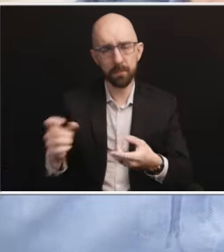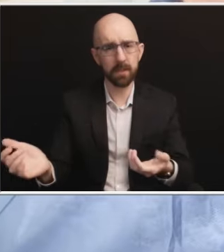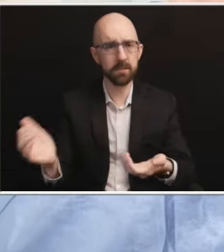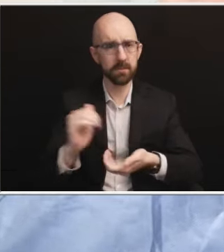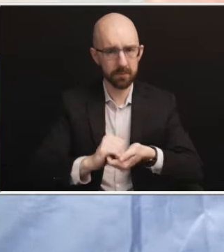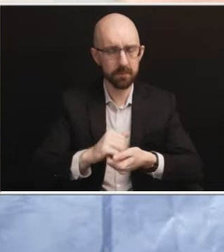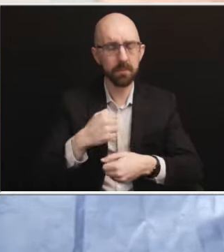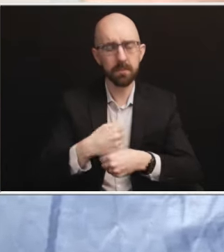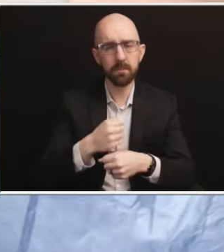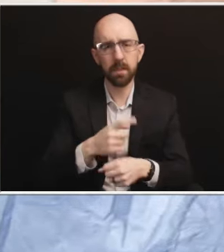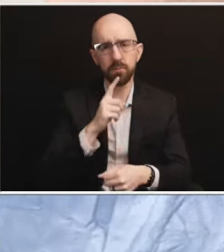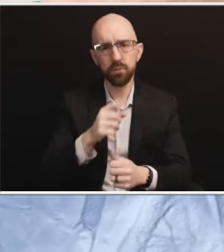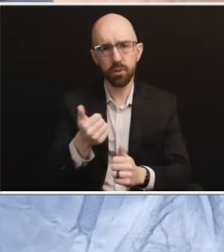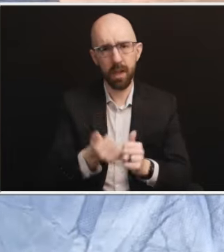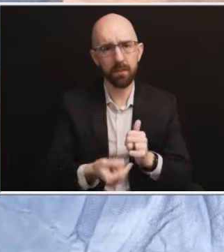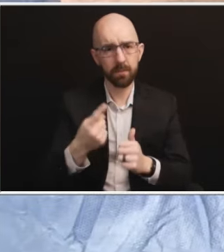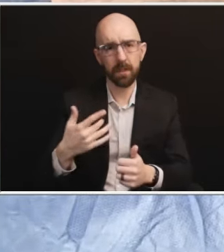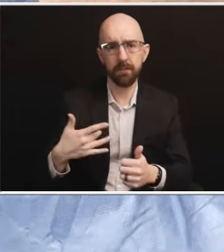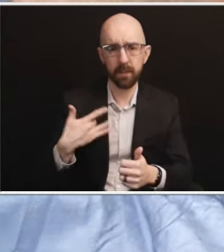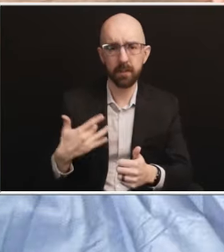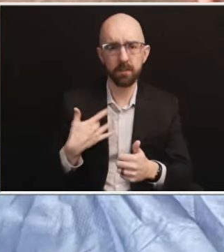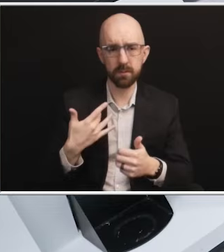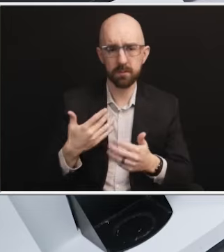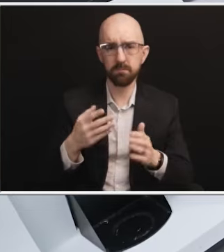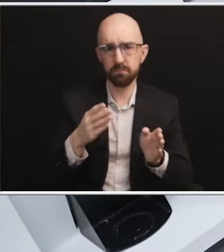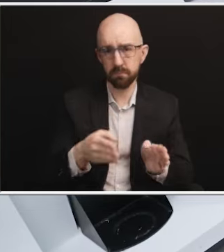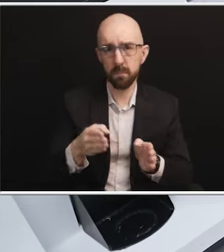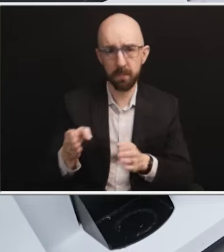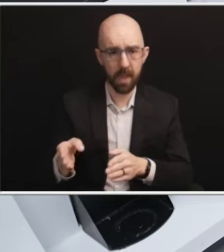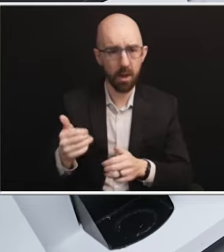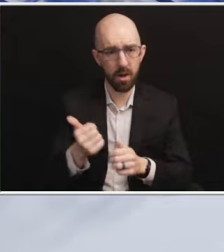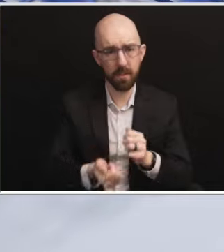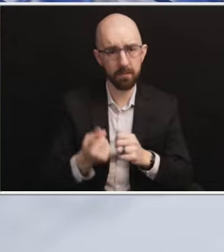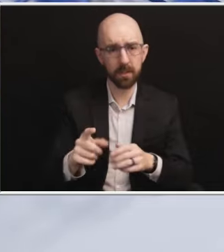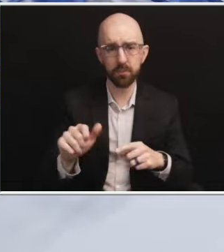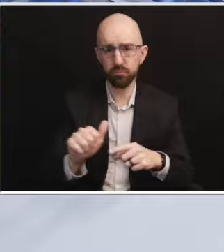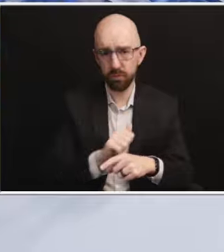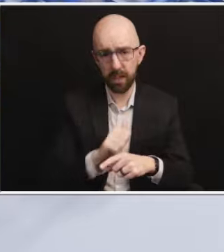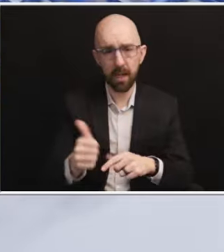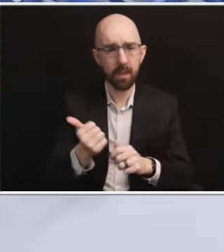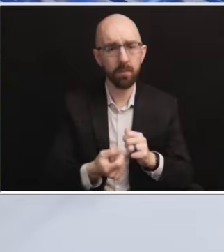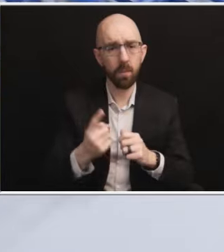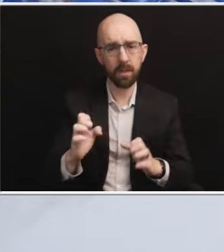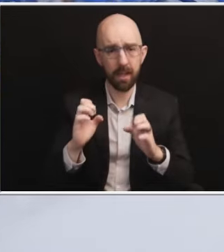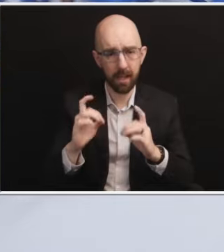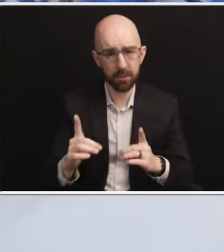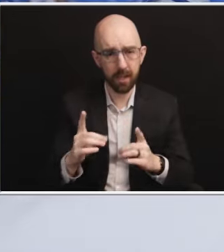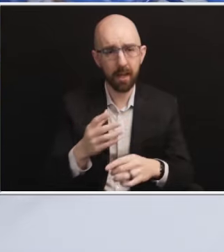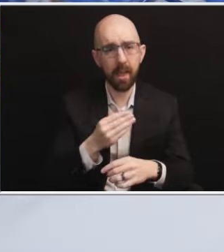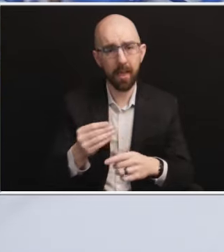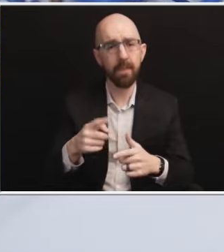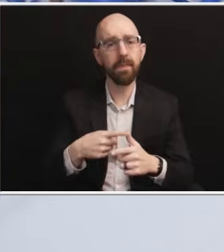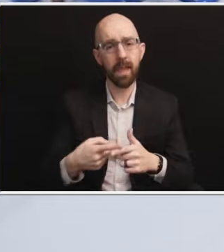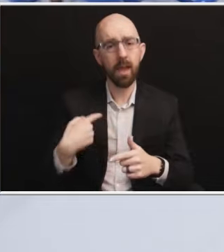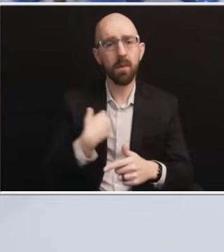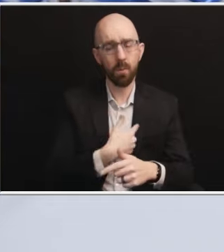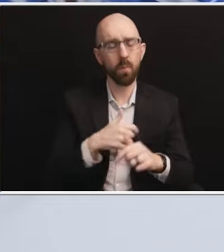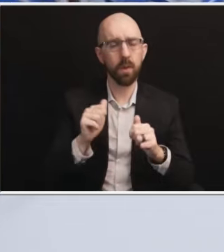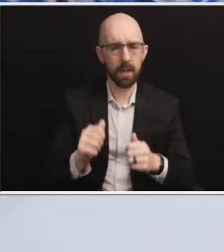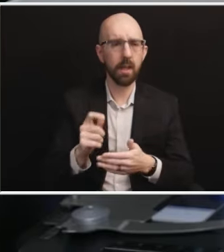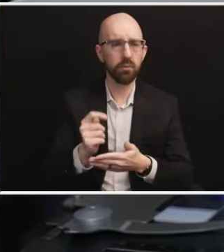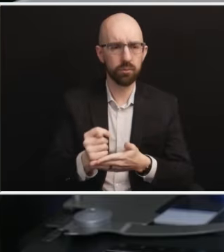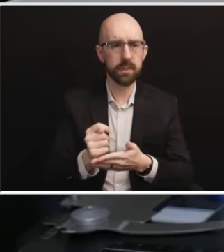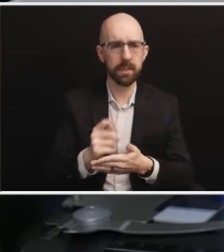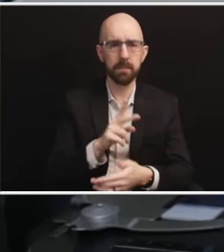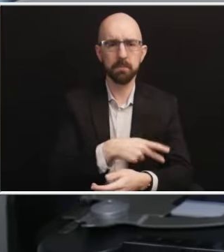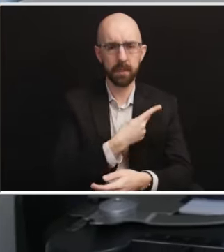that everyone is feeling prepared, everyone is trained, everyone is educated, and then we can actually treat a patient. So when we